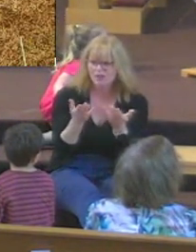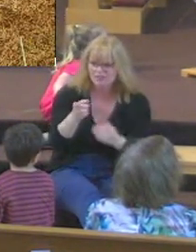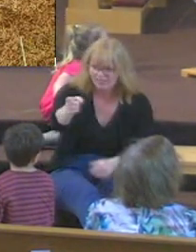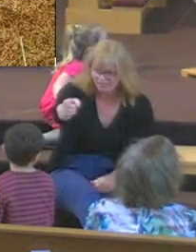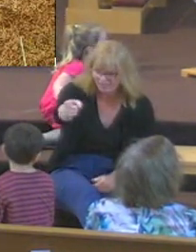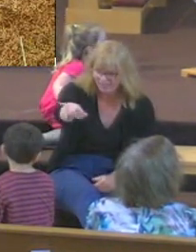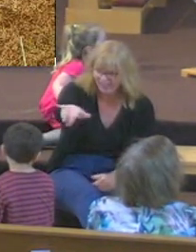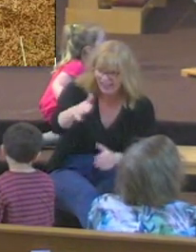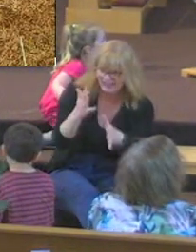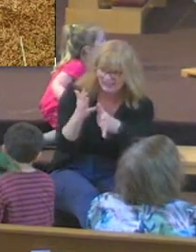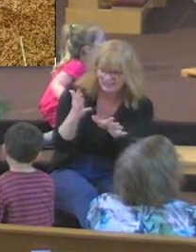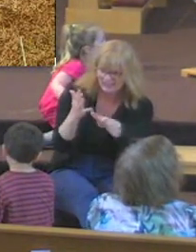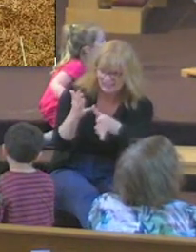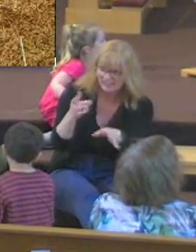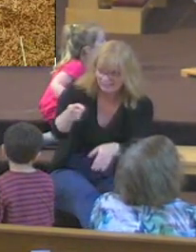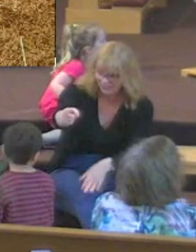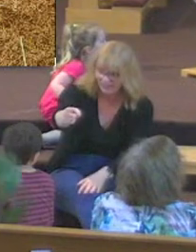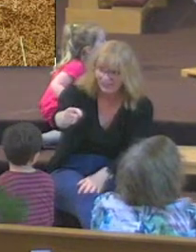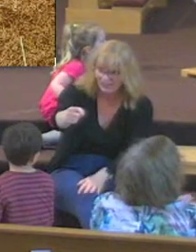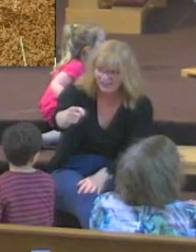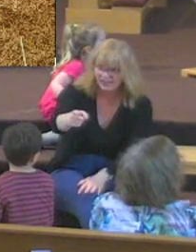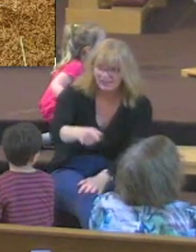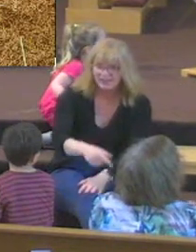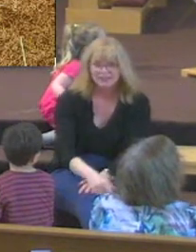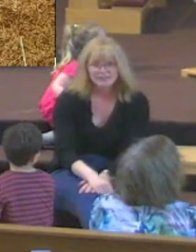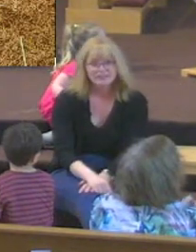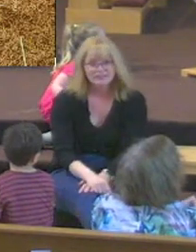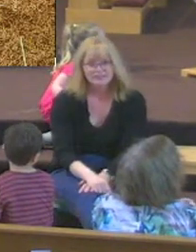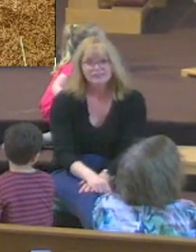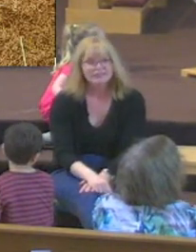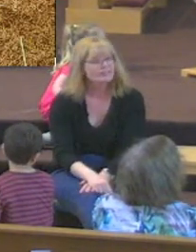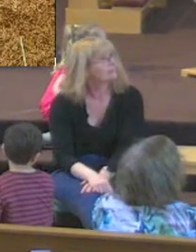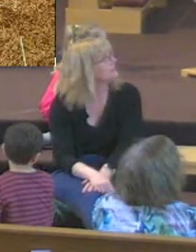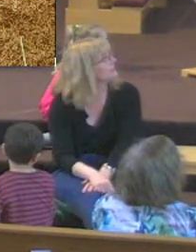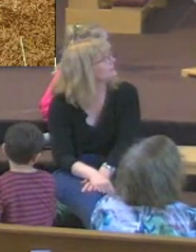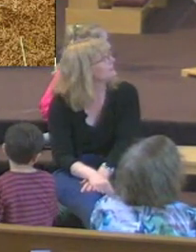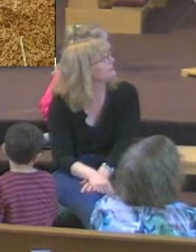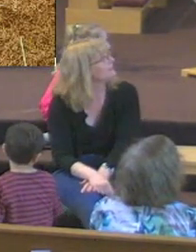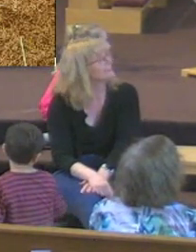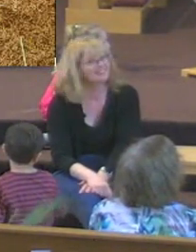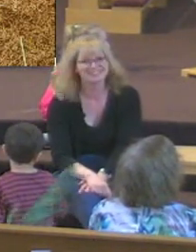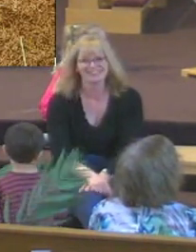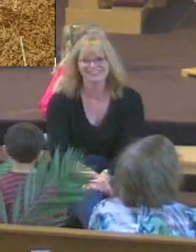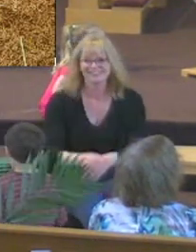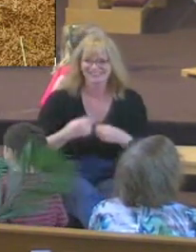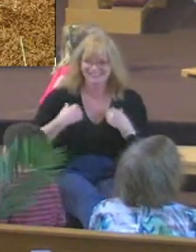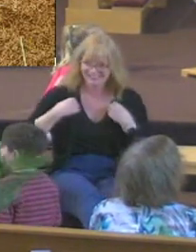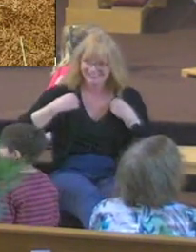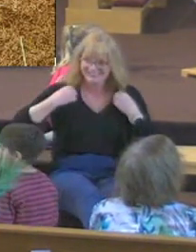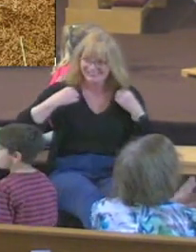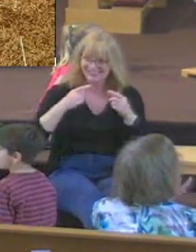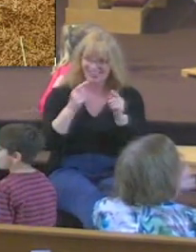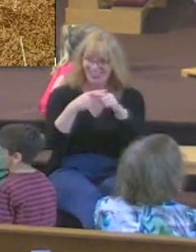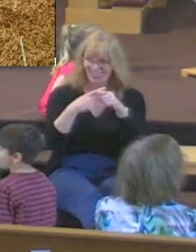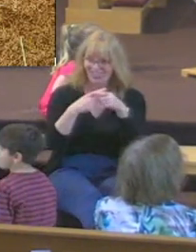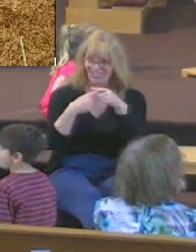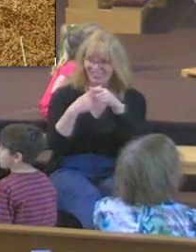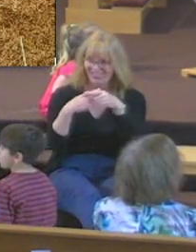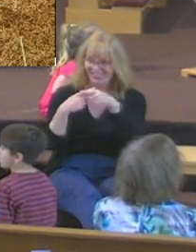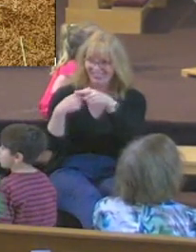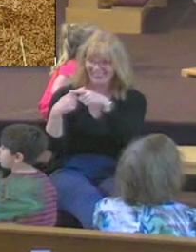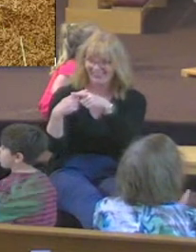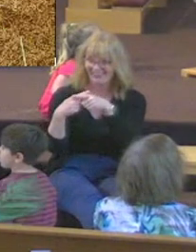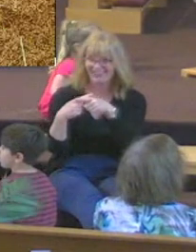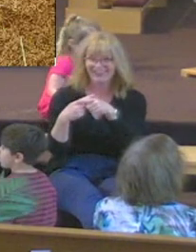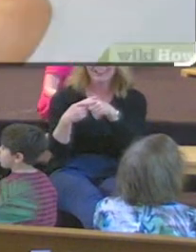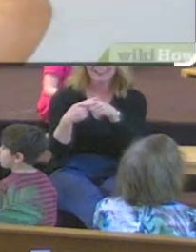what? Rain. Yeah, isn't that awesome? That probably took what, 2 minutes to make? Right.